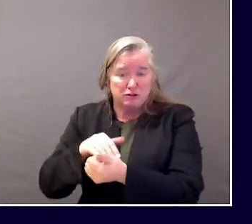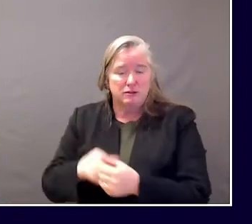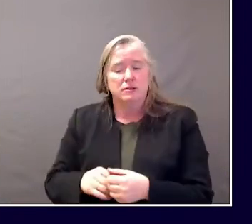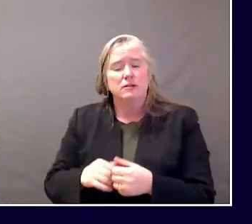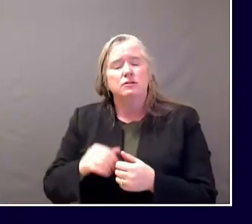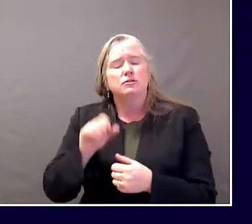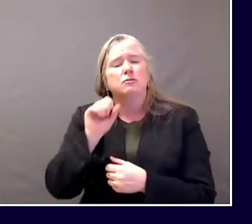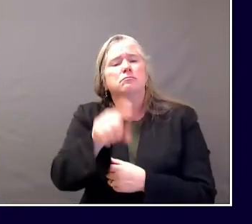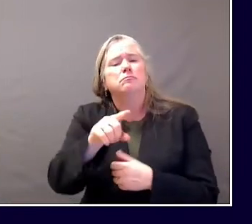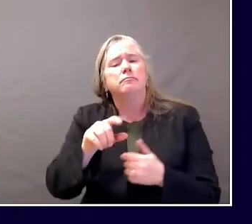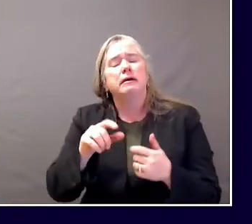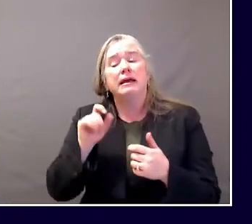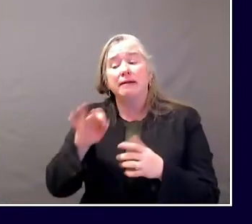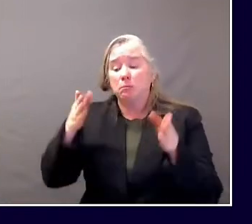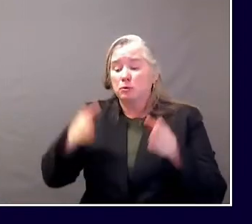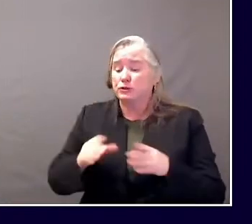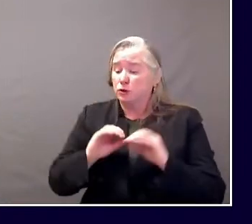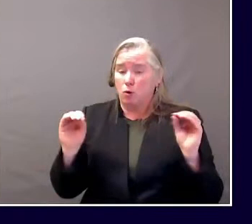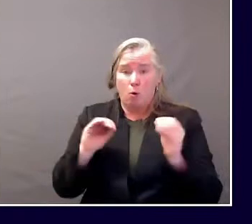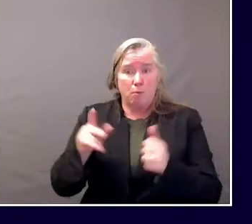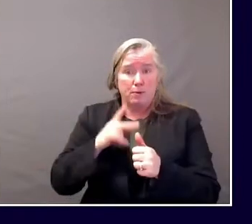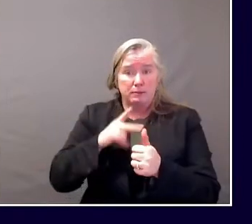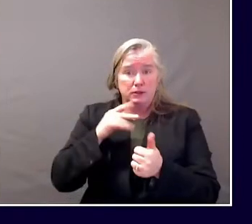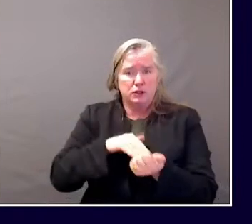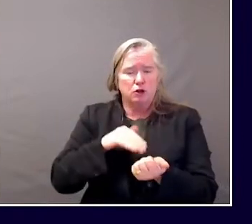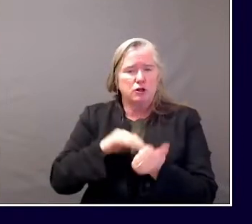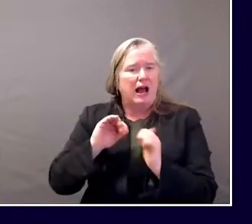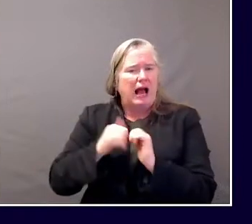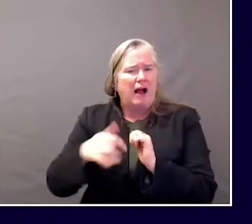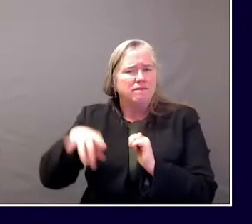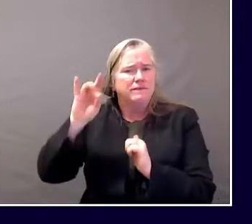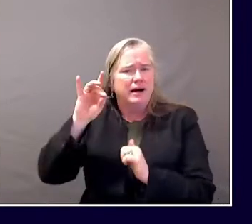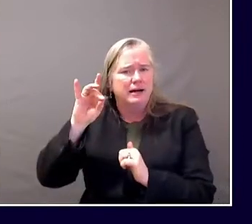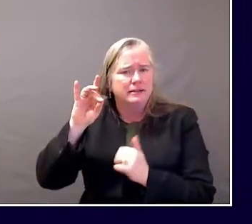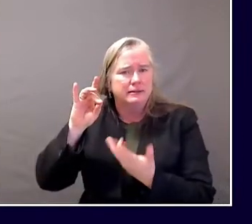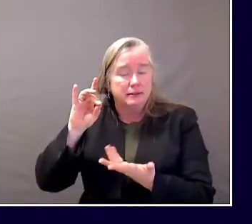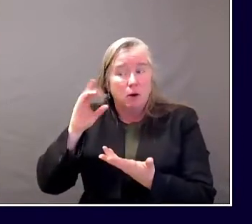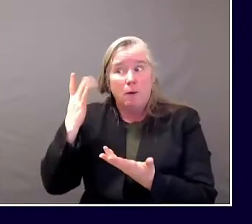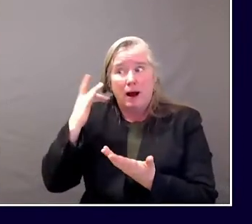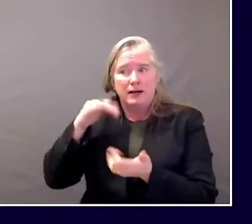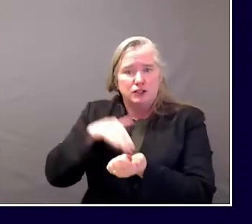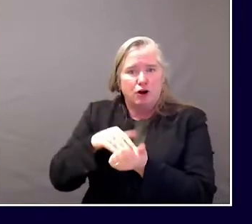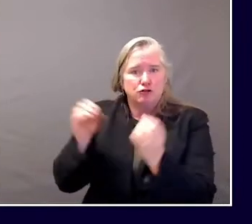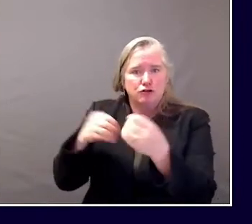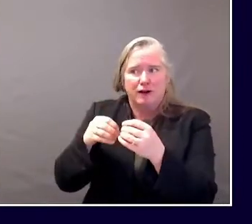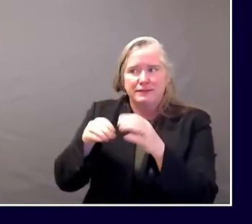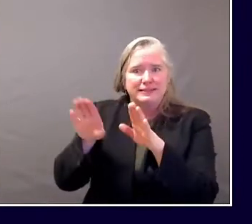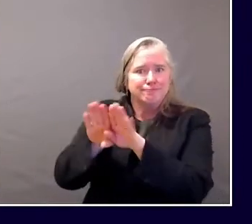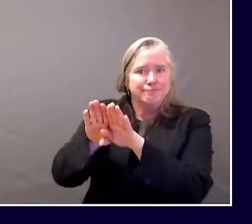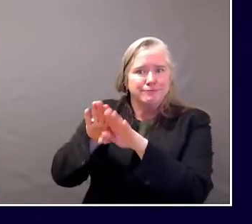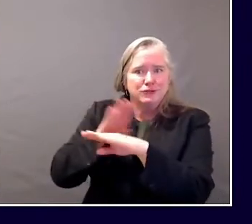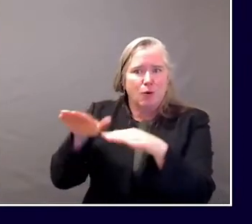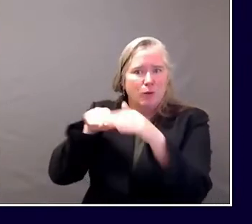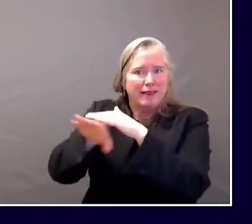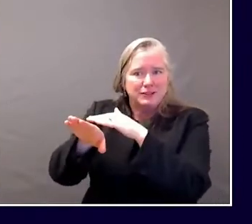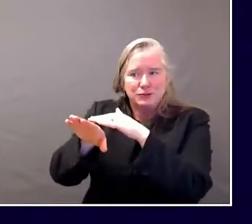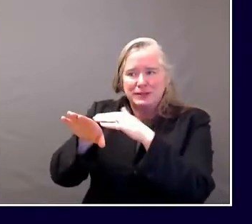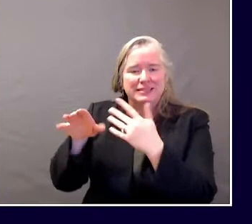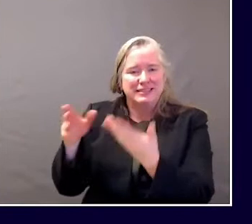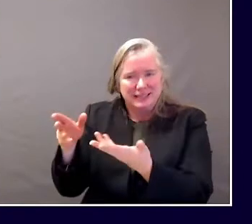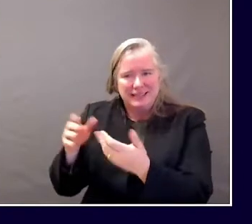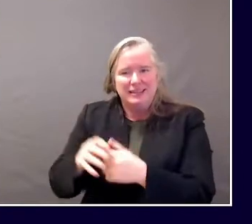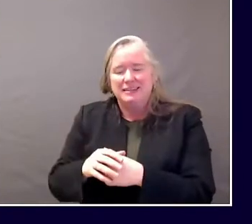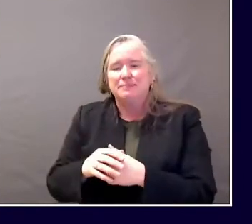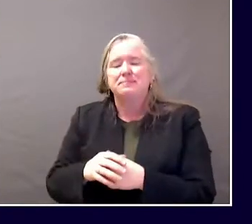care physician, but is looking to get one now? I mean, things are different at doctors' offices. So how do you go about that? Great. I'll take the very